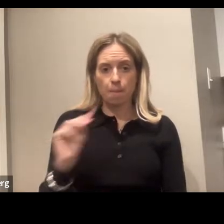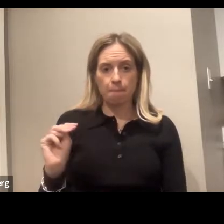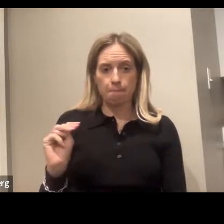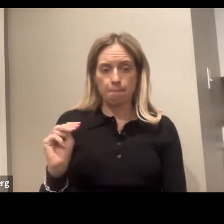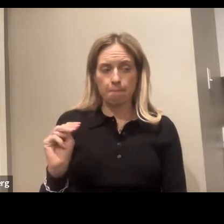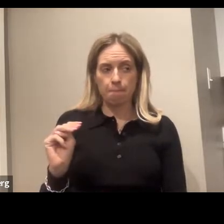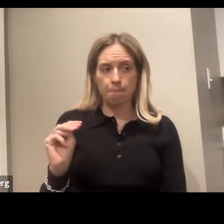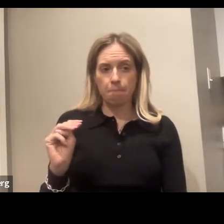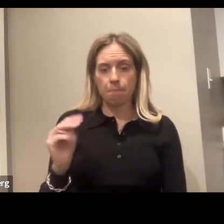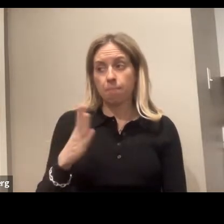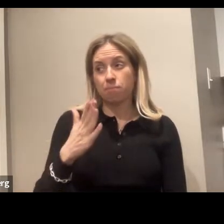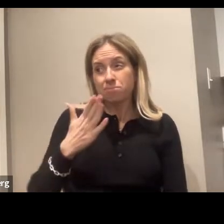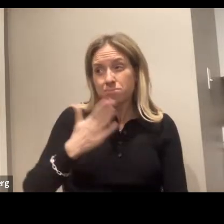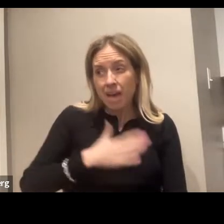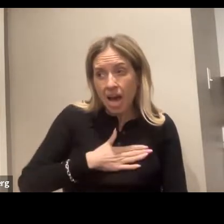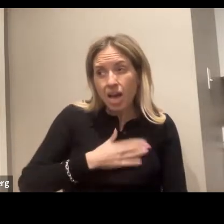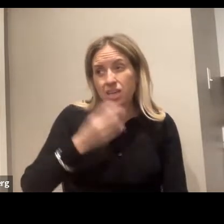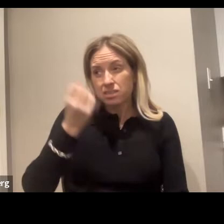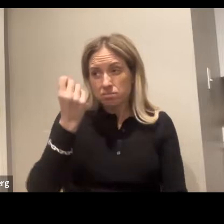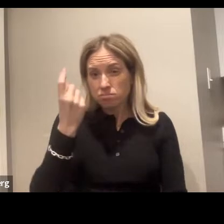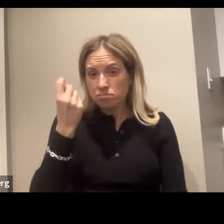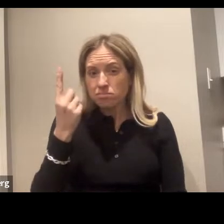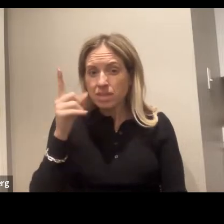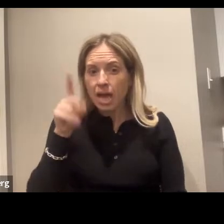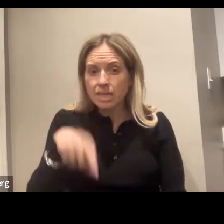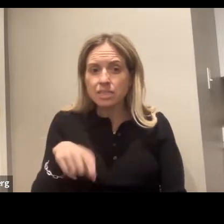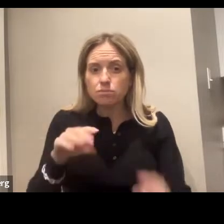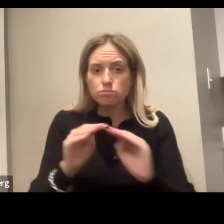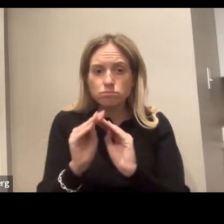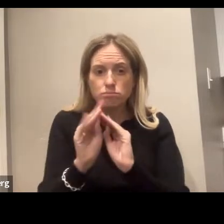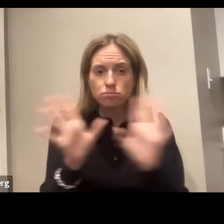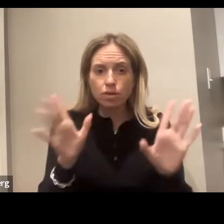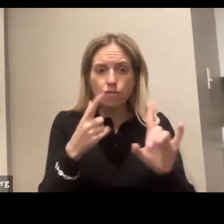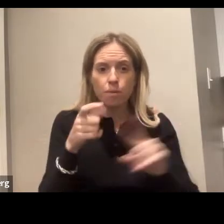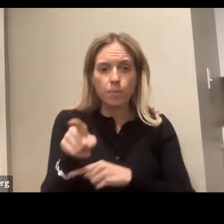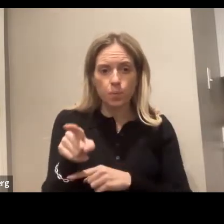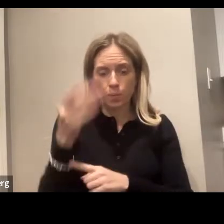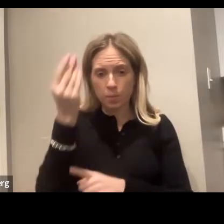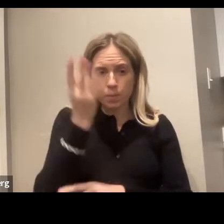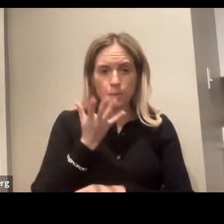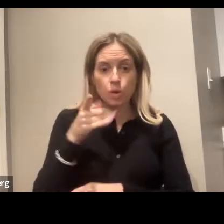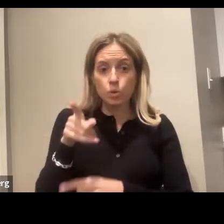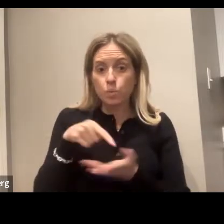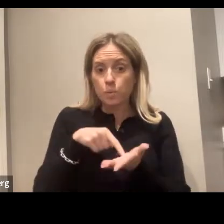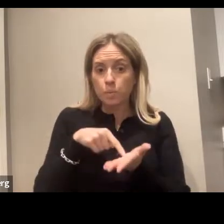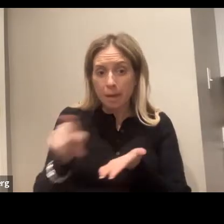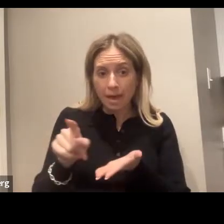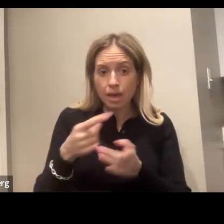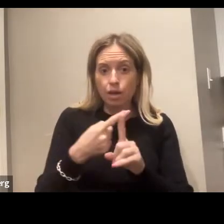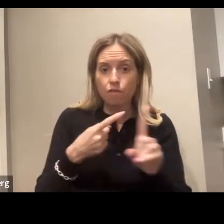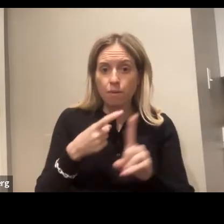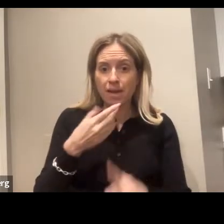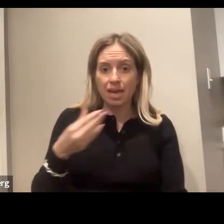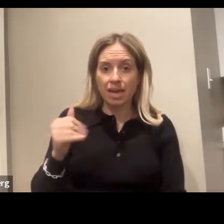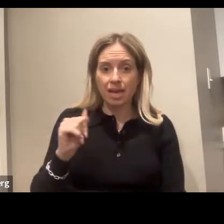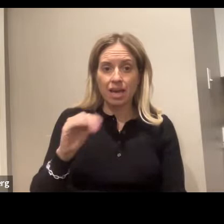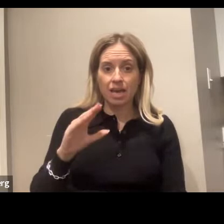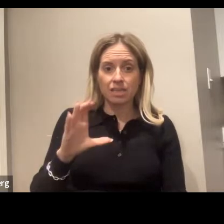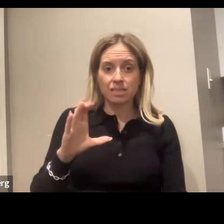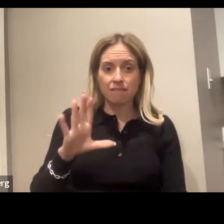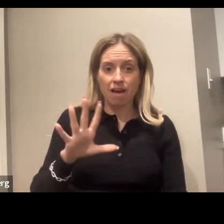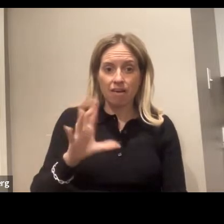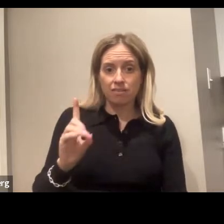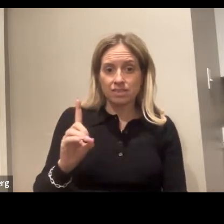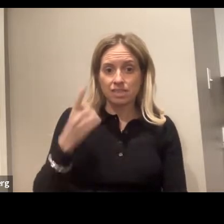It is my understanding, and I just need some clarification from you, that you were paid by ANC 5D